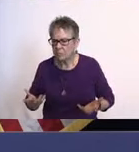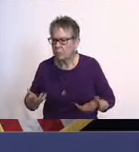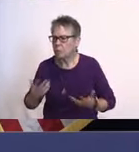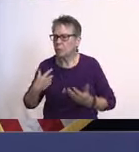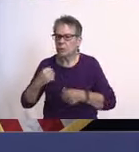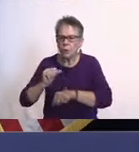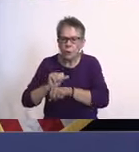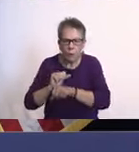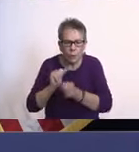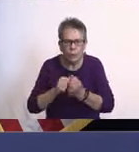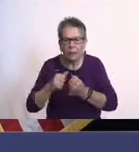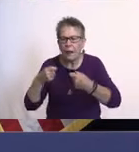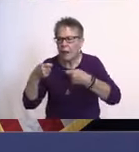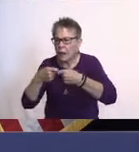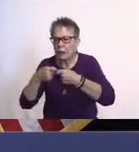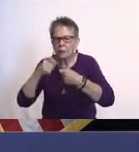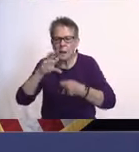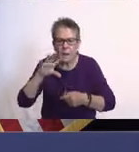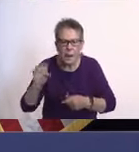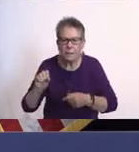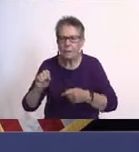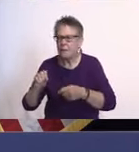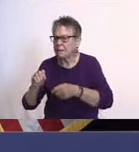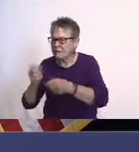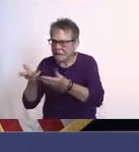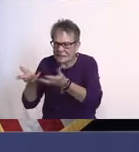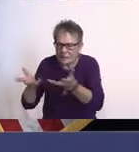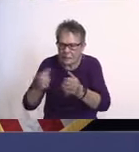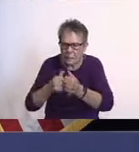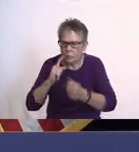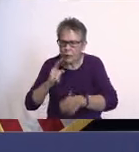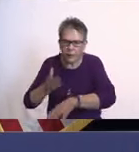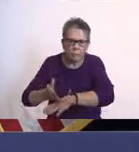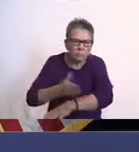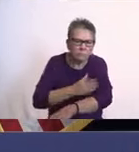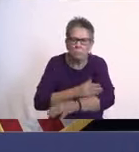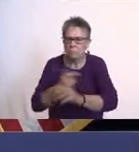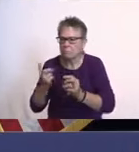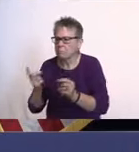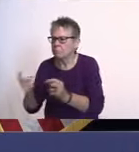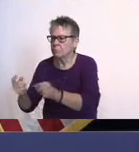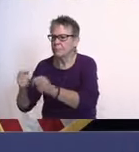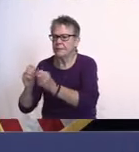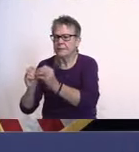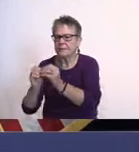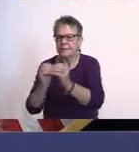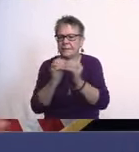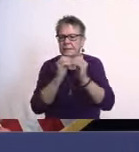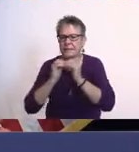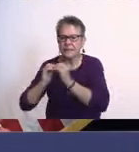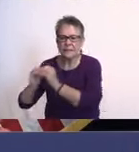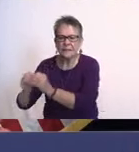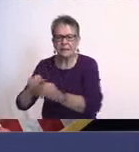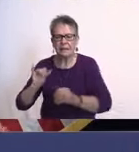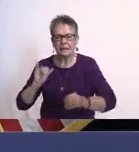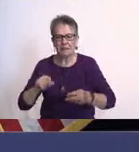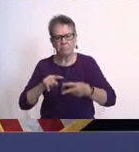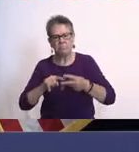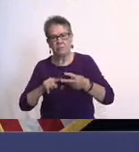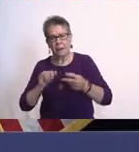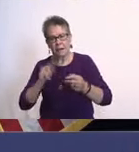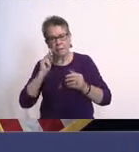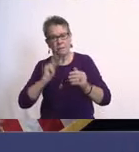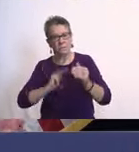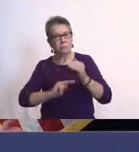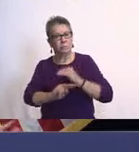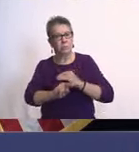was sorely needed to be done when we first got here, but it must be said, the forecasts have been accurate. The outages have been lower. As I say, I'll